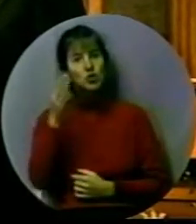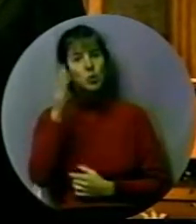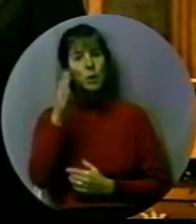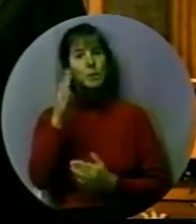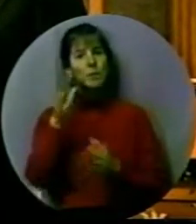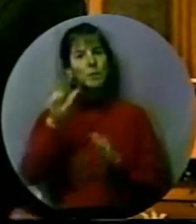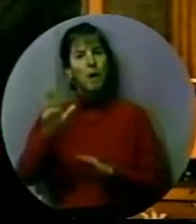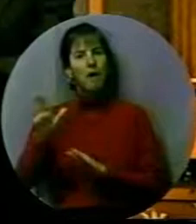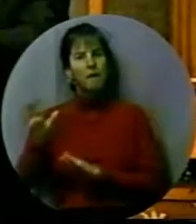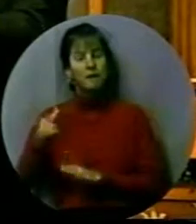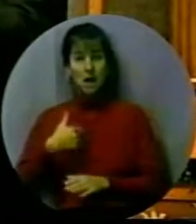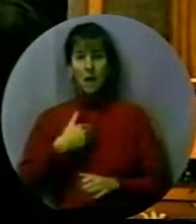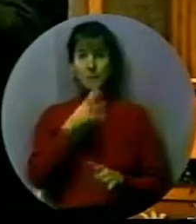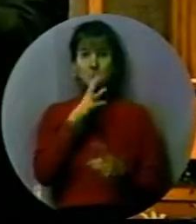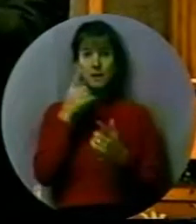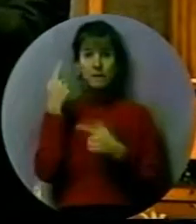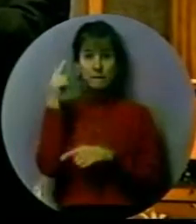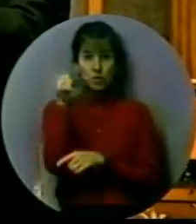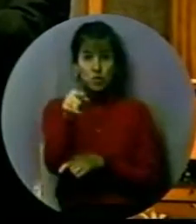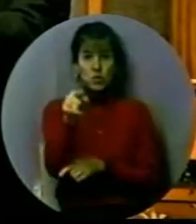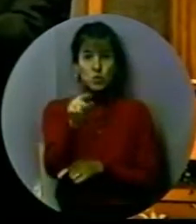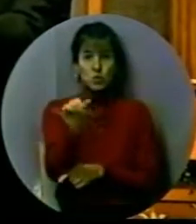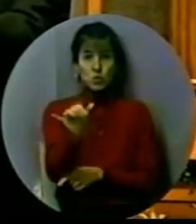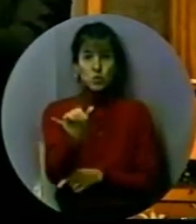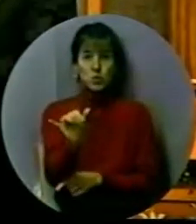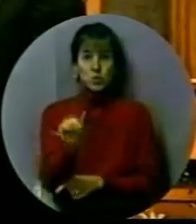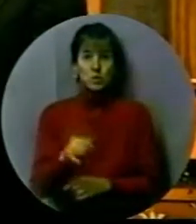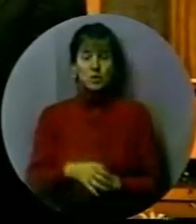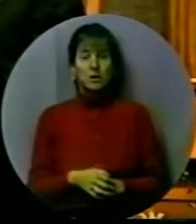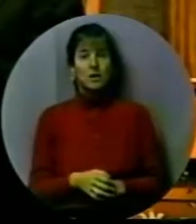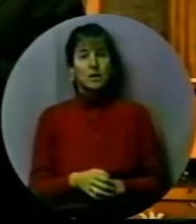to be marvelous. I'm speaking for you as well as I.